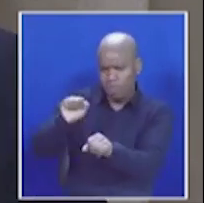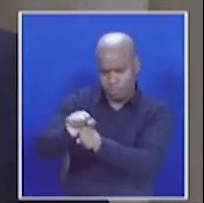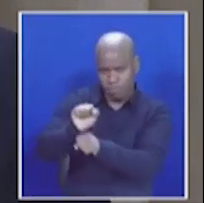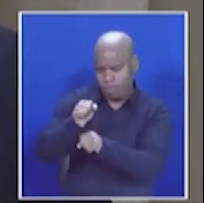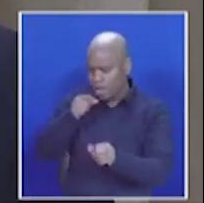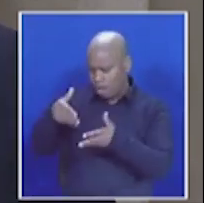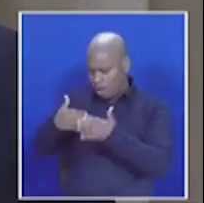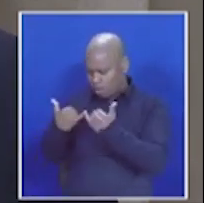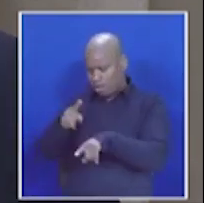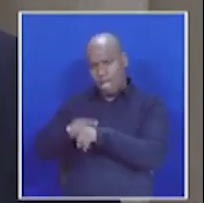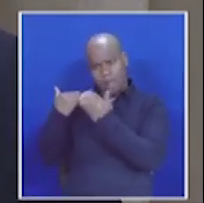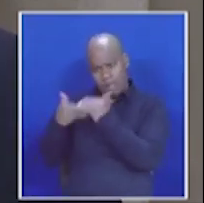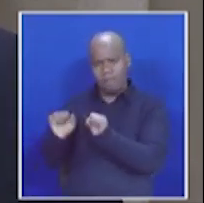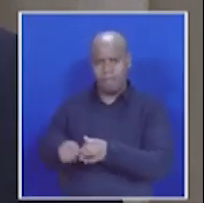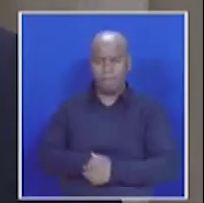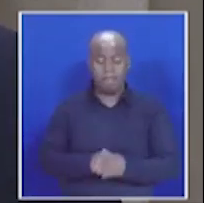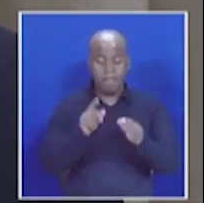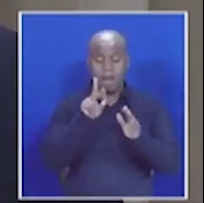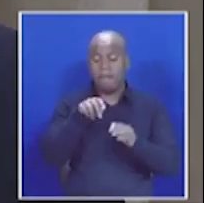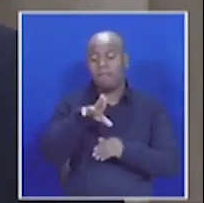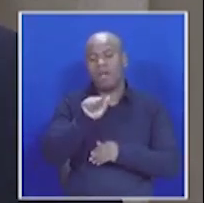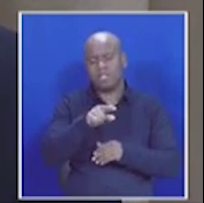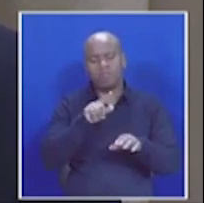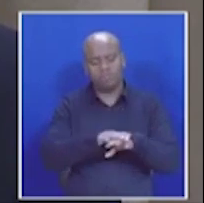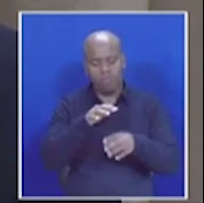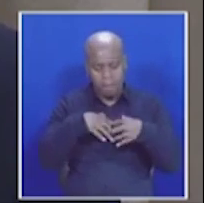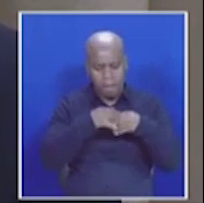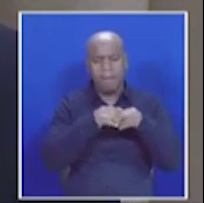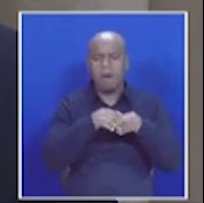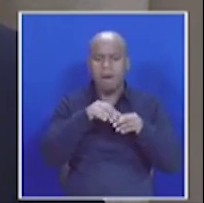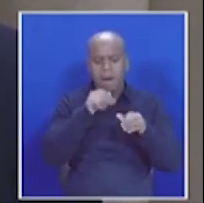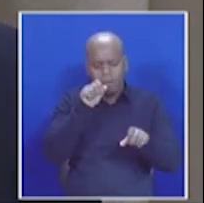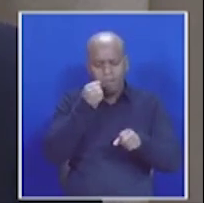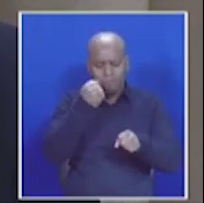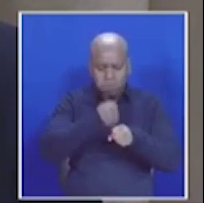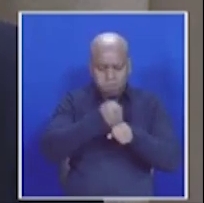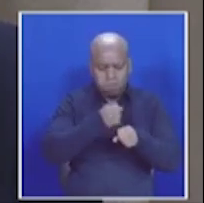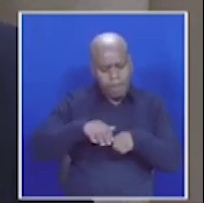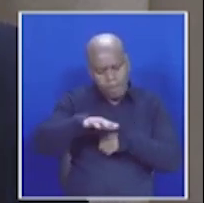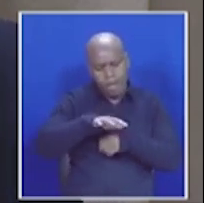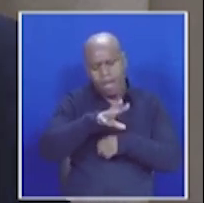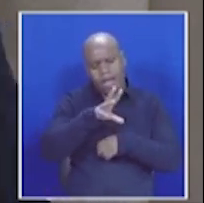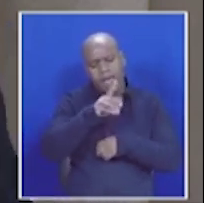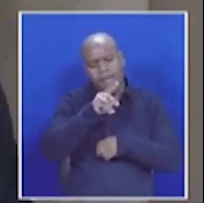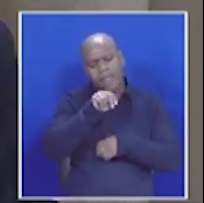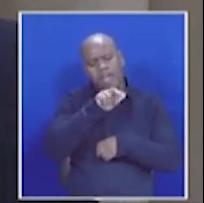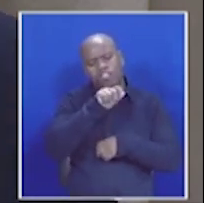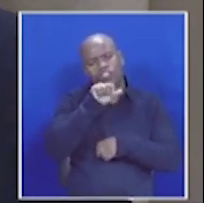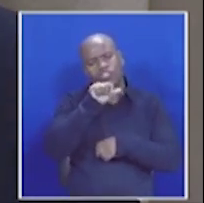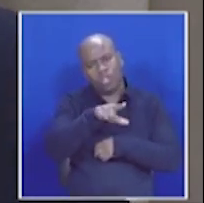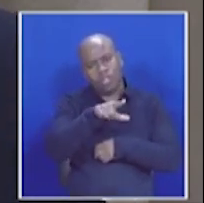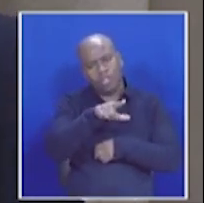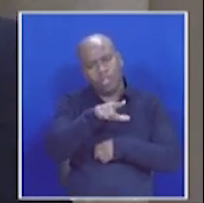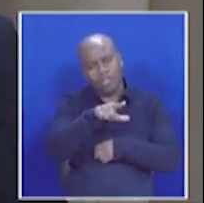at construction of workshop and building training center in Danoto in Nigel. The Labour